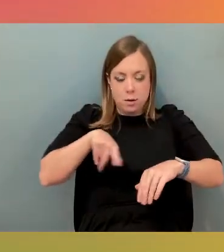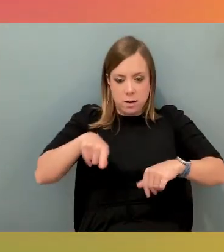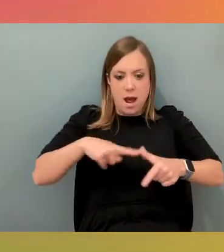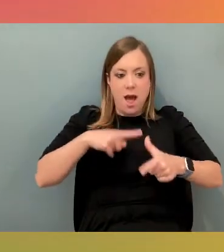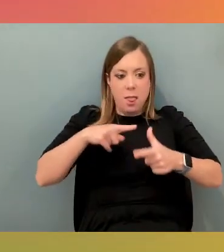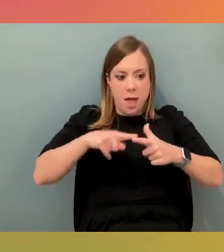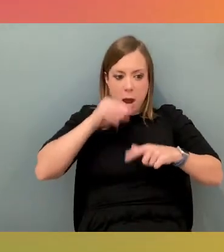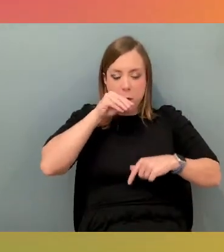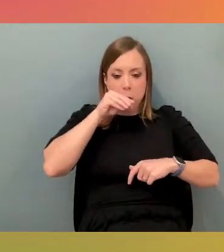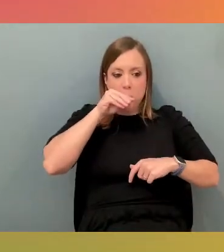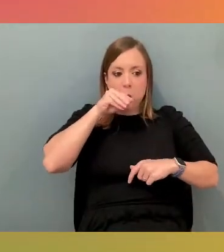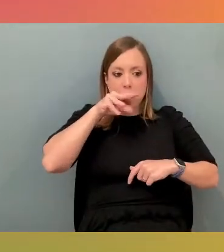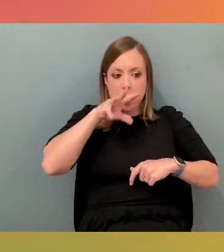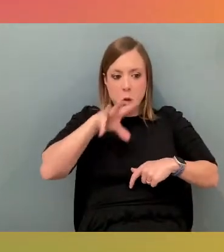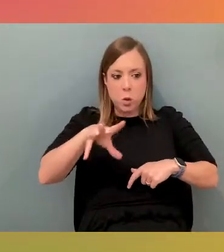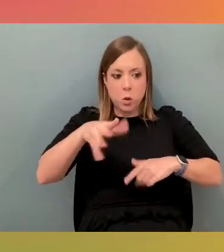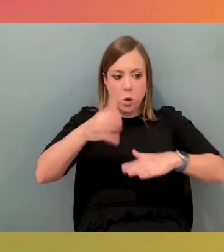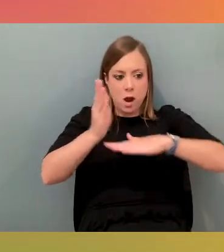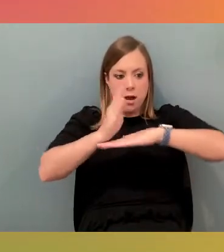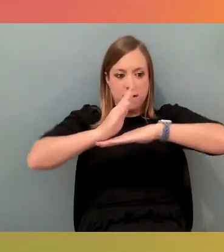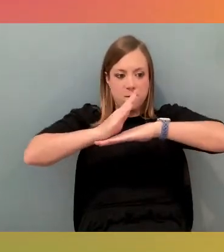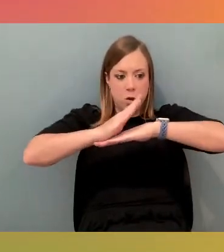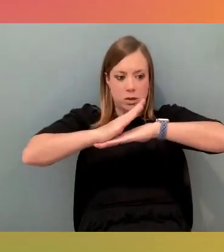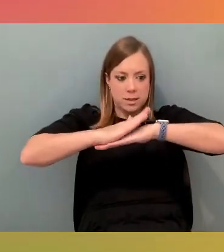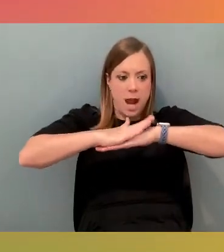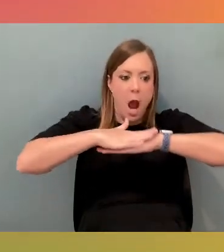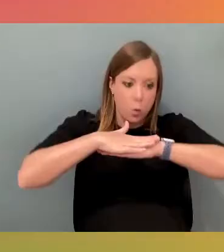Squeeze those glutes, reach those hips up.